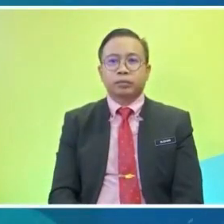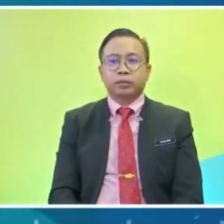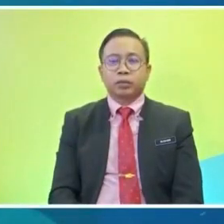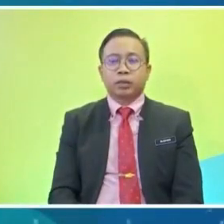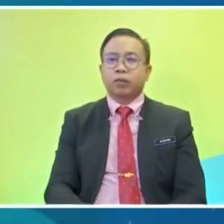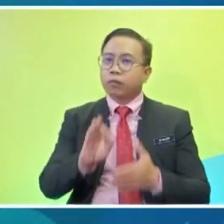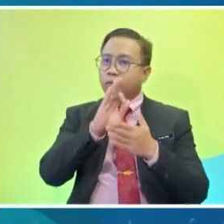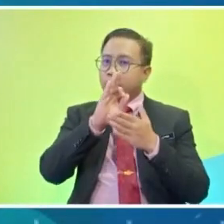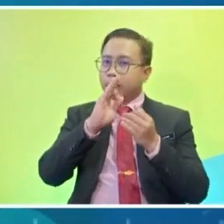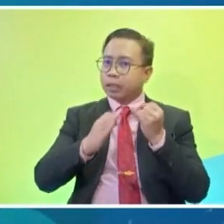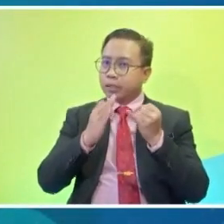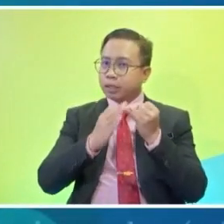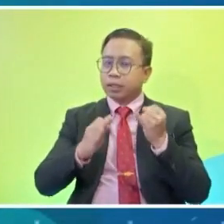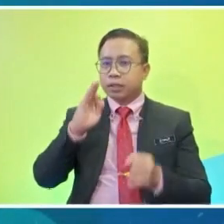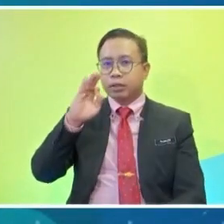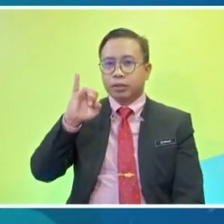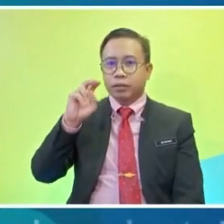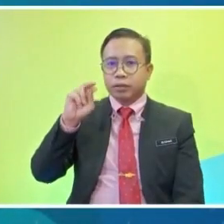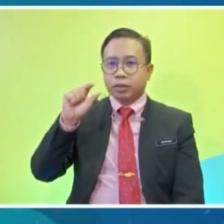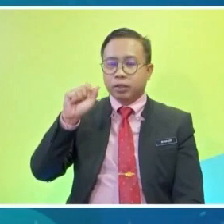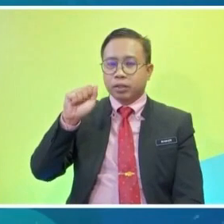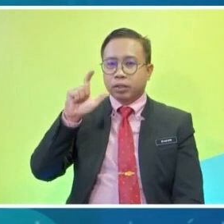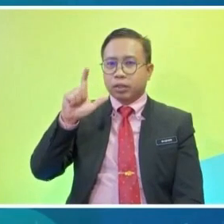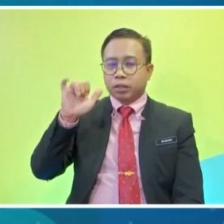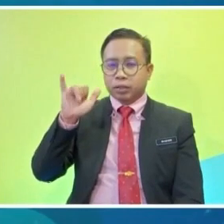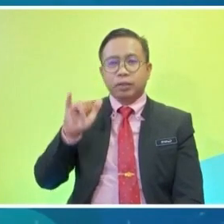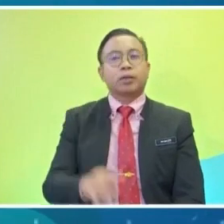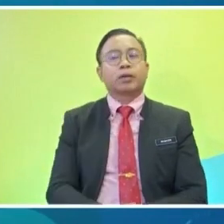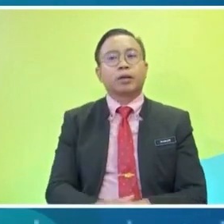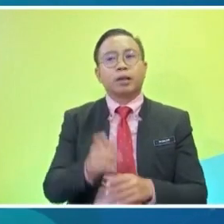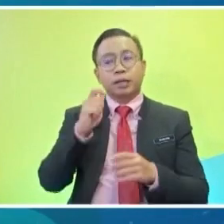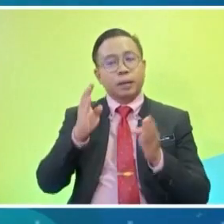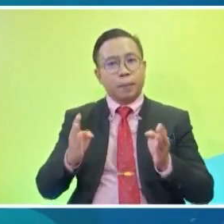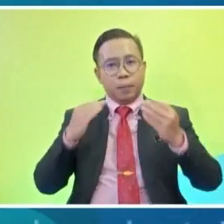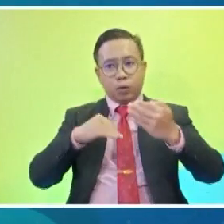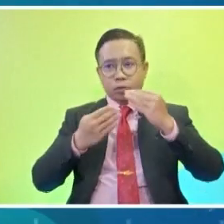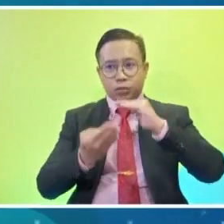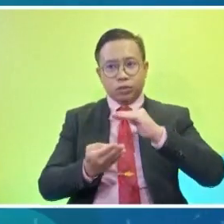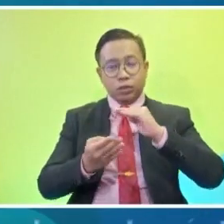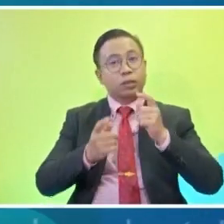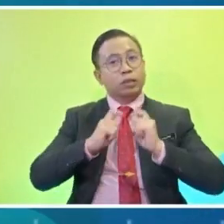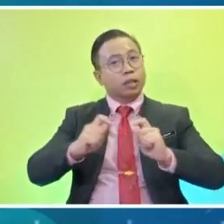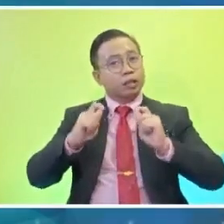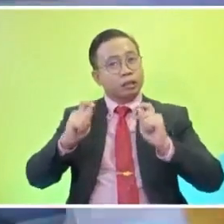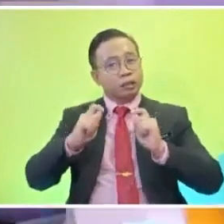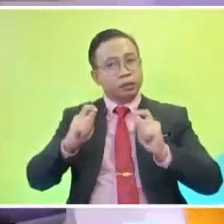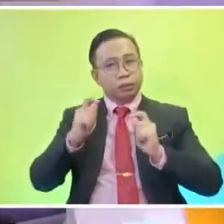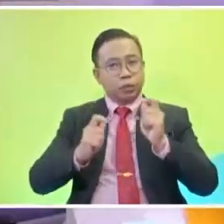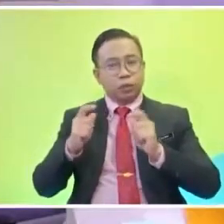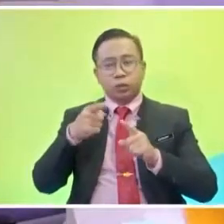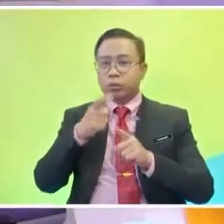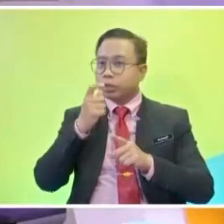Finally. Yes, finally. Okay, so finally, the boxes are transported to